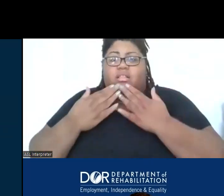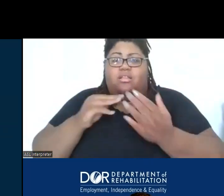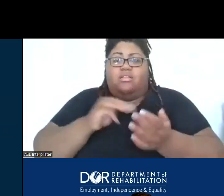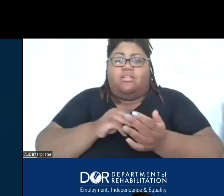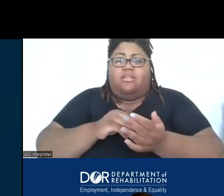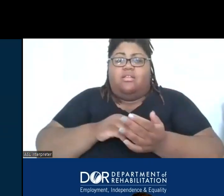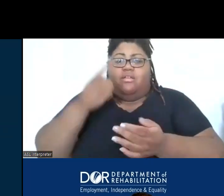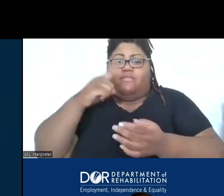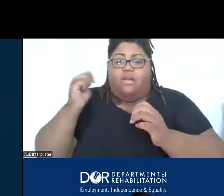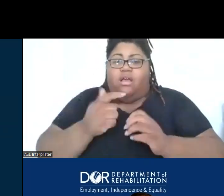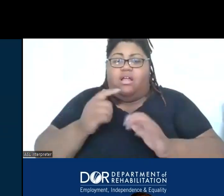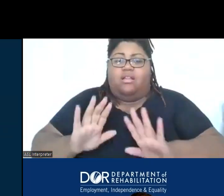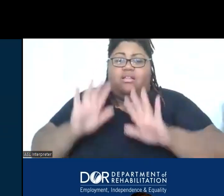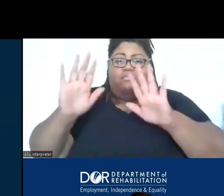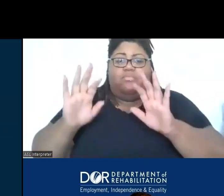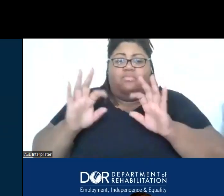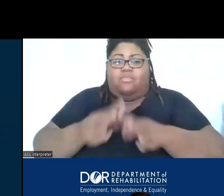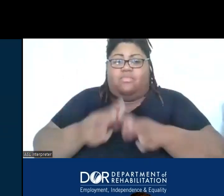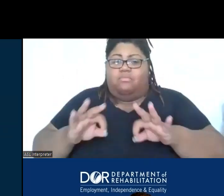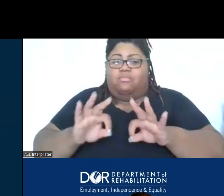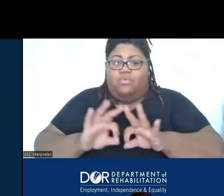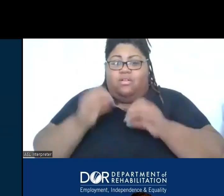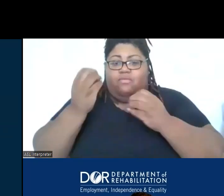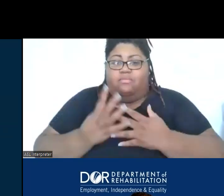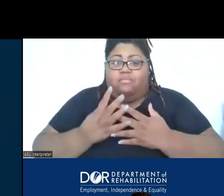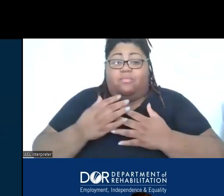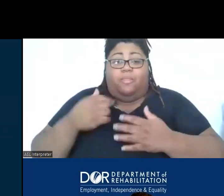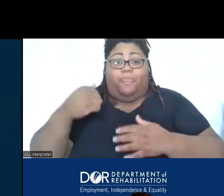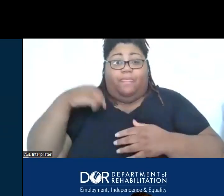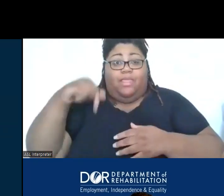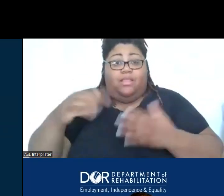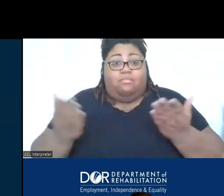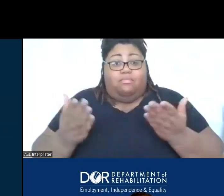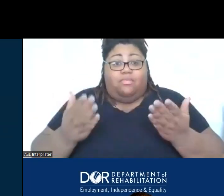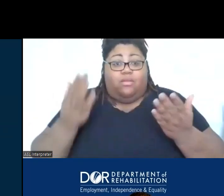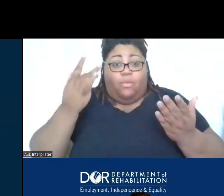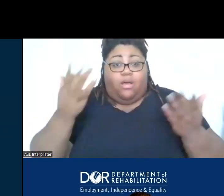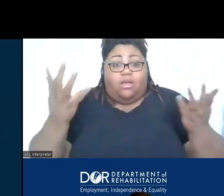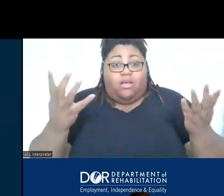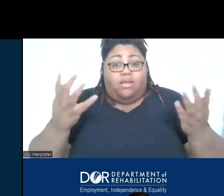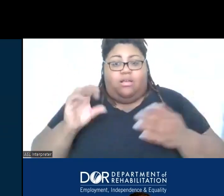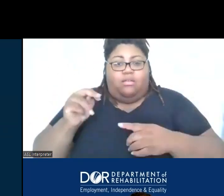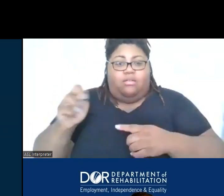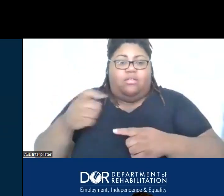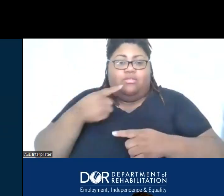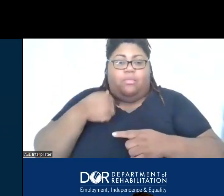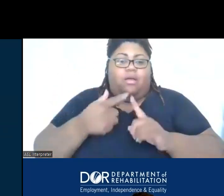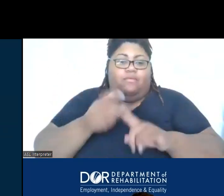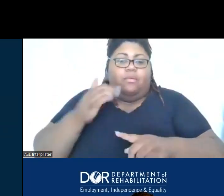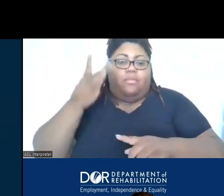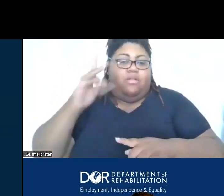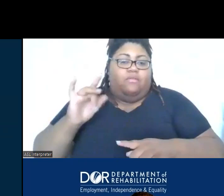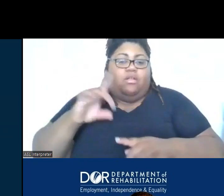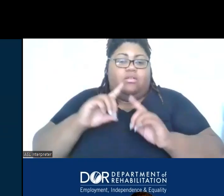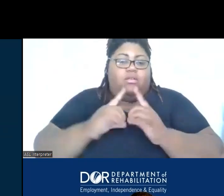helpful information. I'm here today, again, as Connie mentioned, from the California Department of